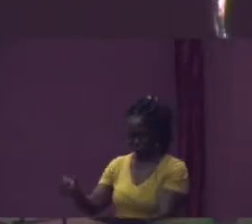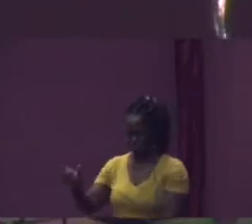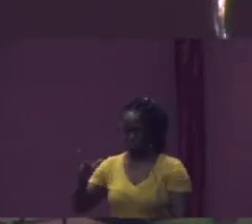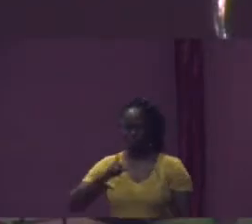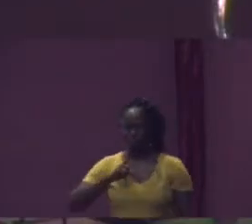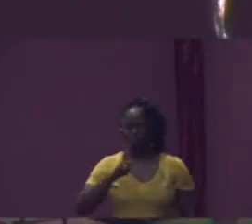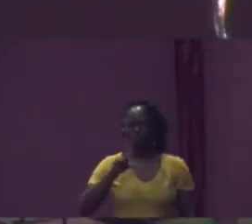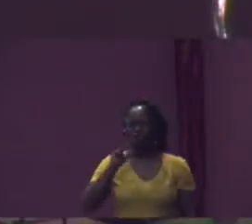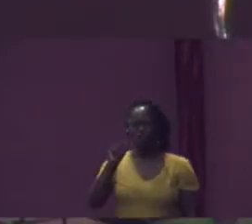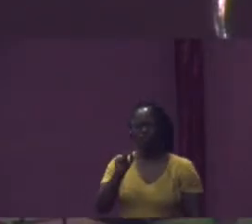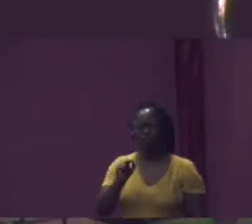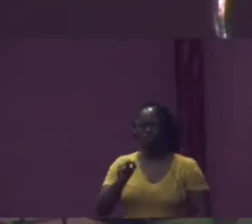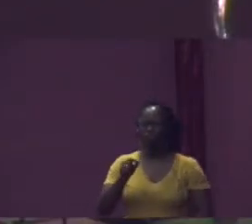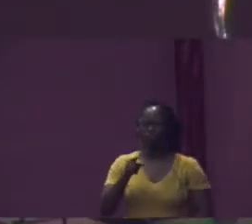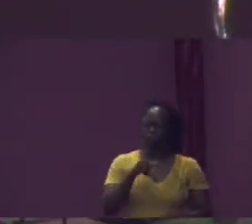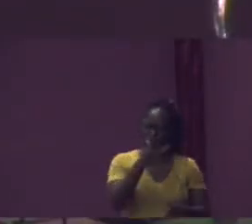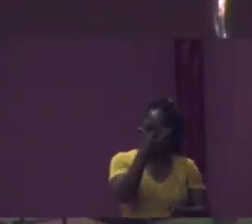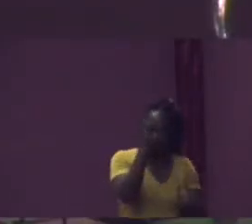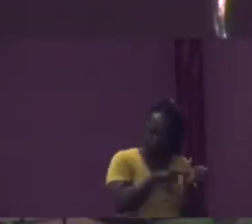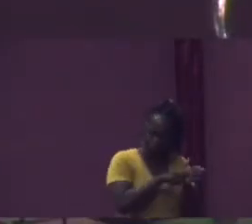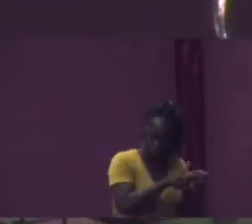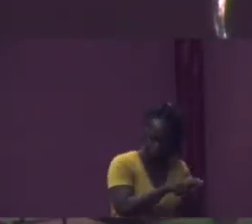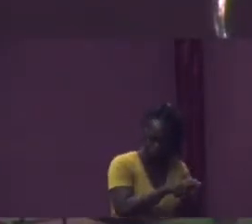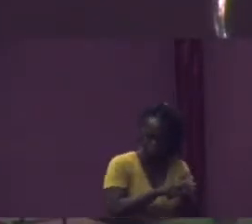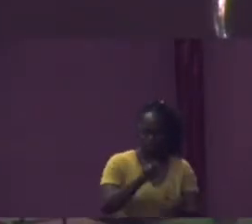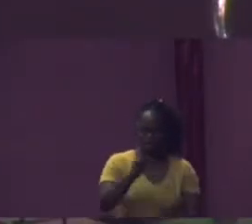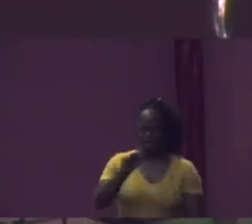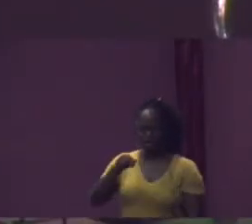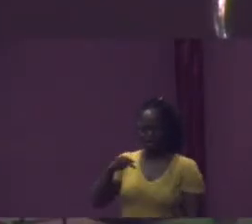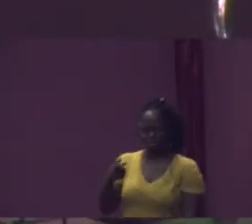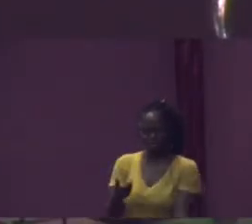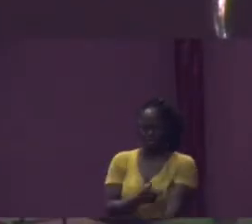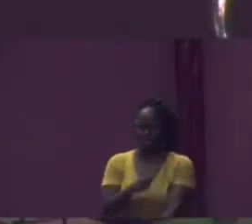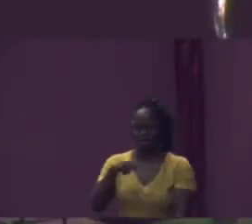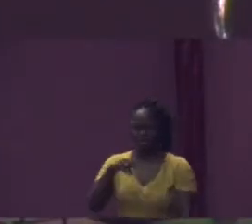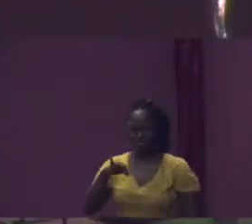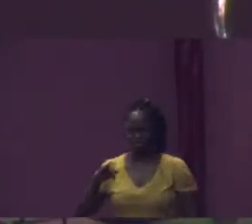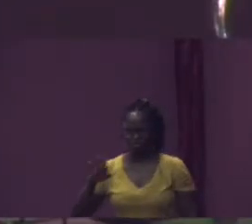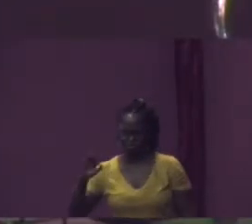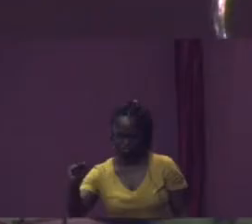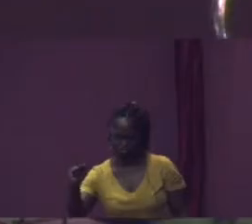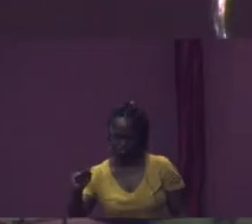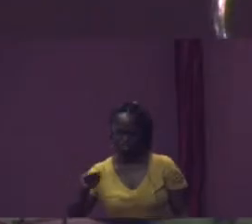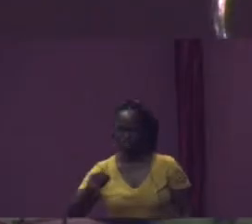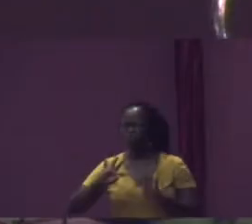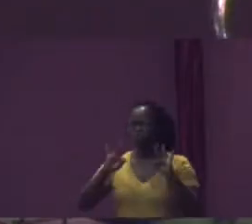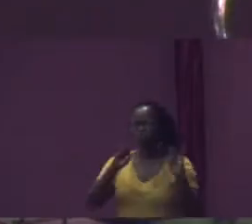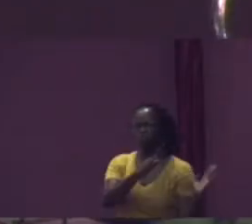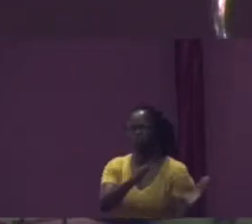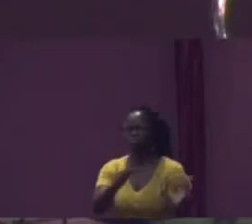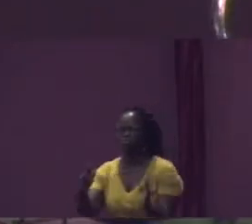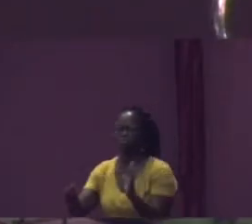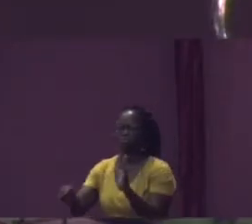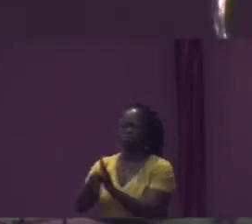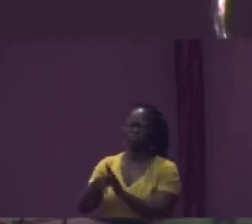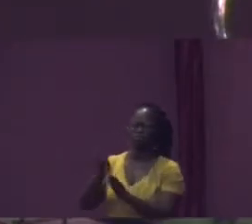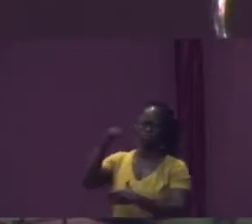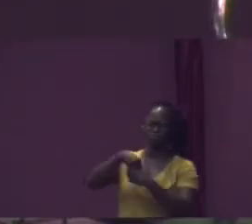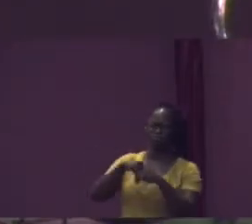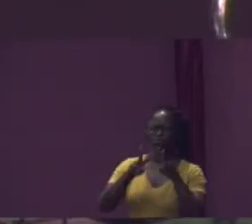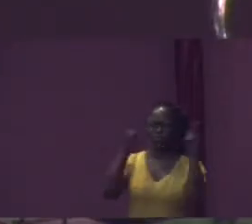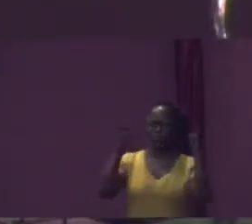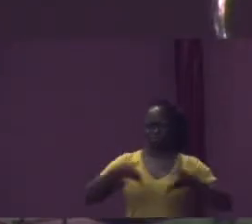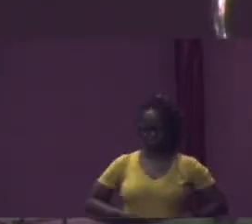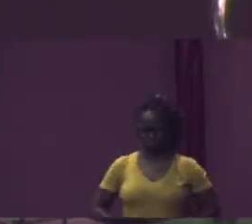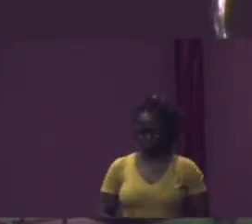anesthesia, perinatal medicine, etc., and a centralized system of data collection and record keeping emerged.